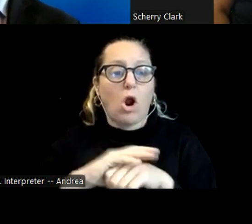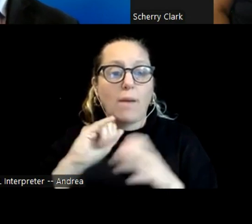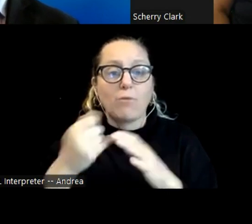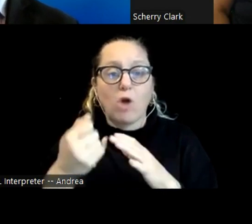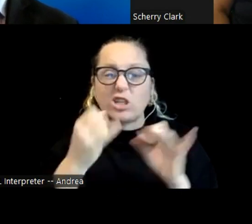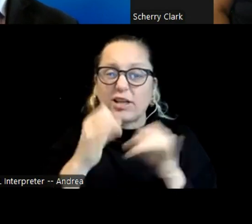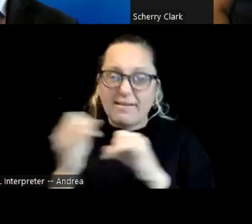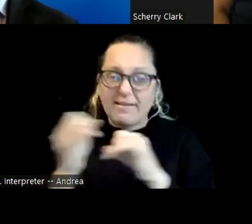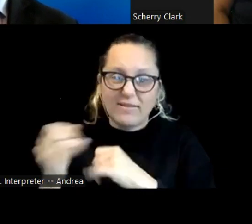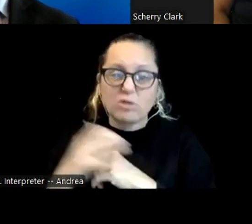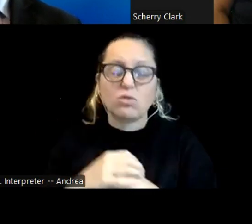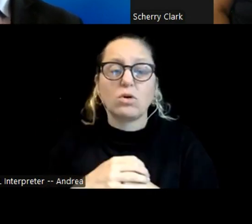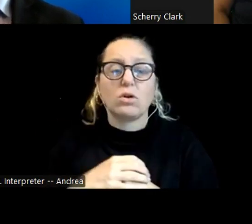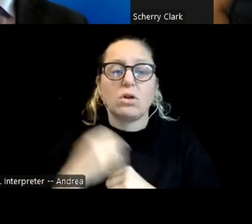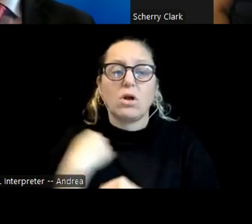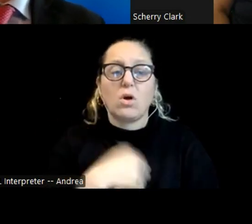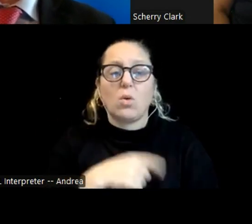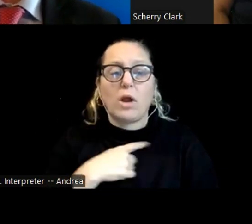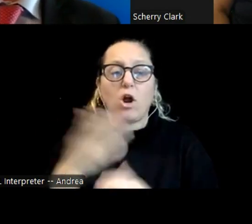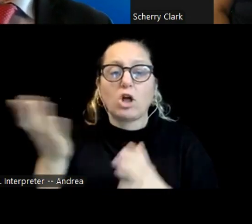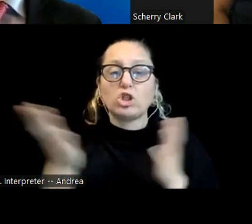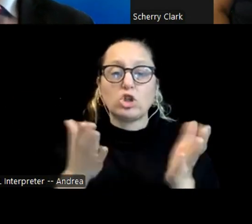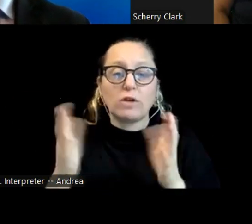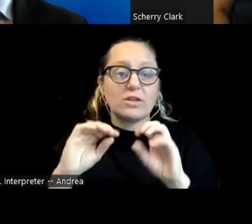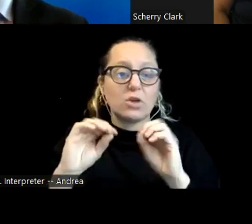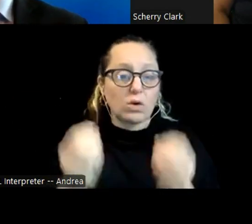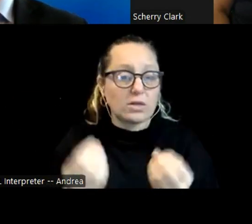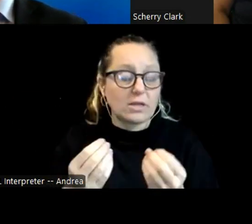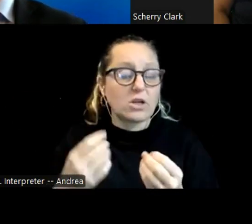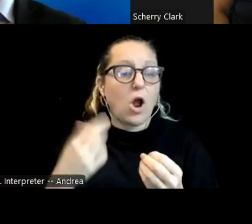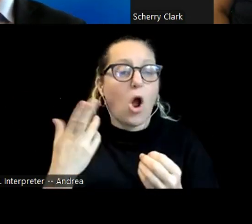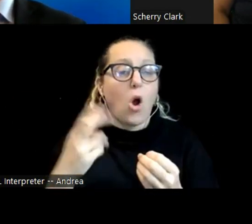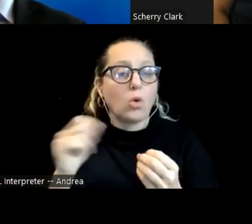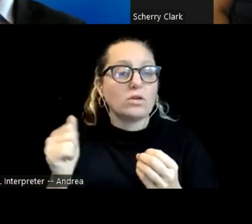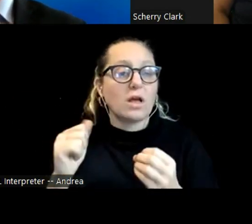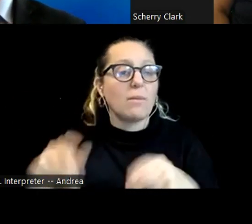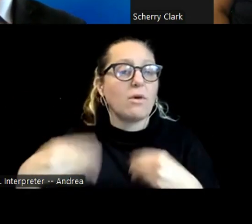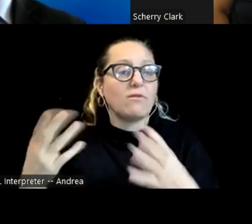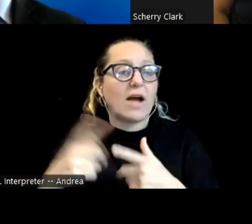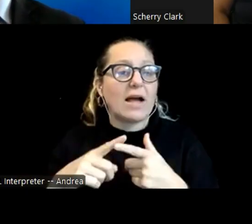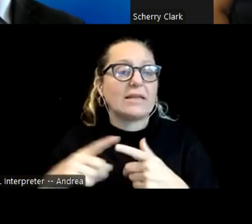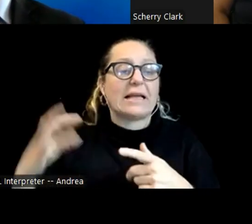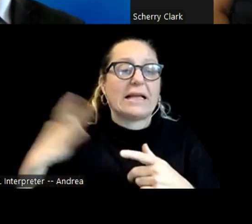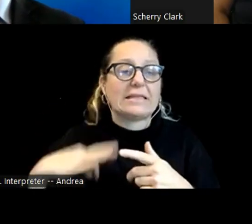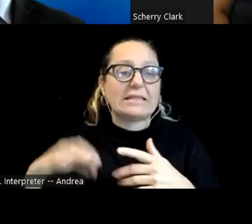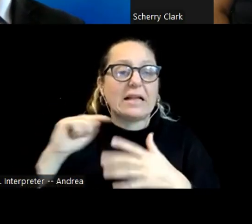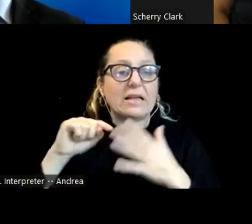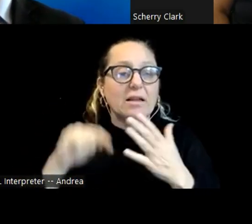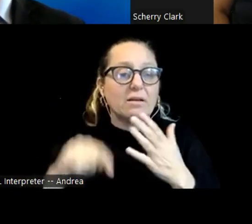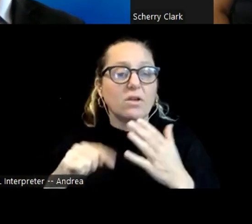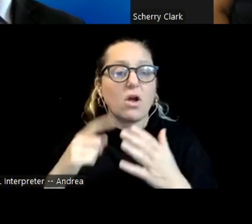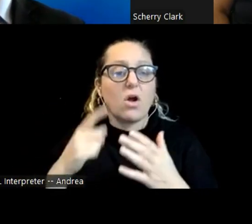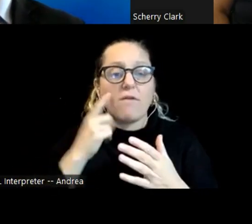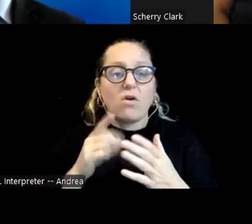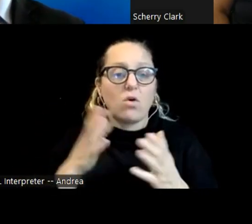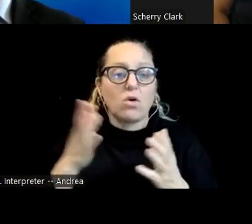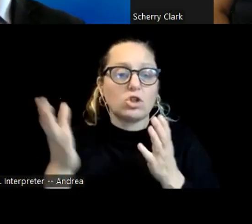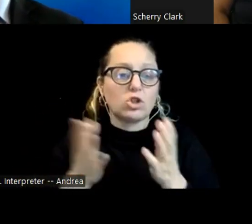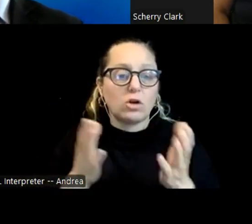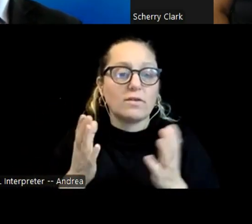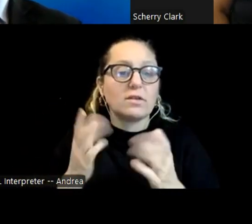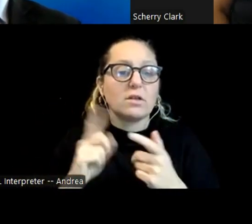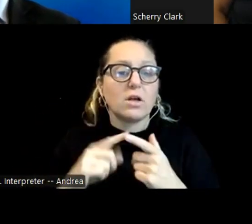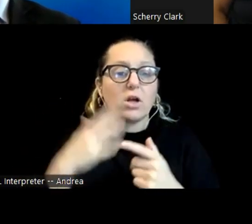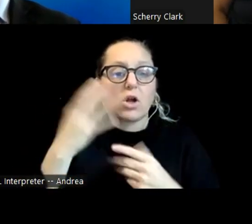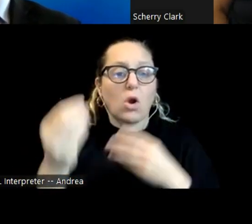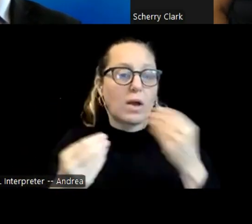projects. We are a service organization. HOSA provides incentives for service. We're going out